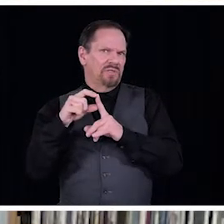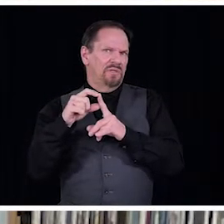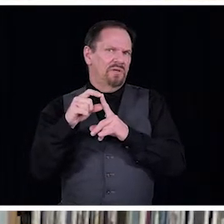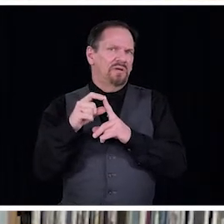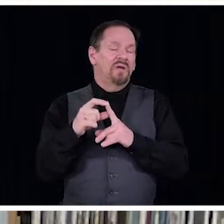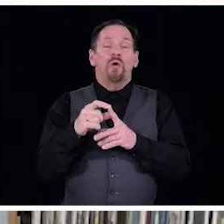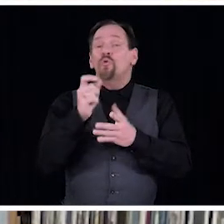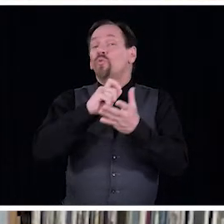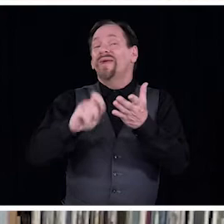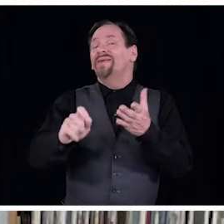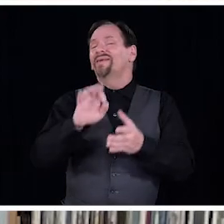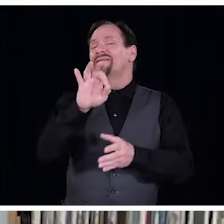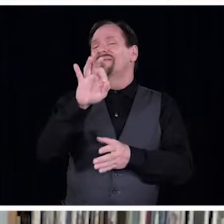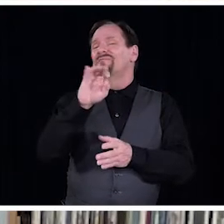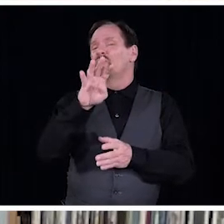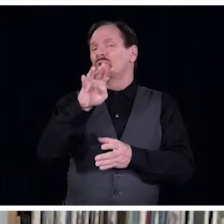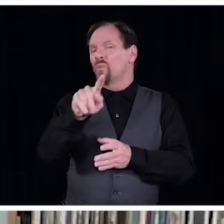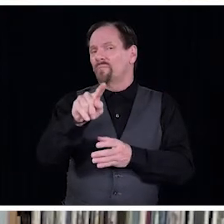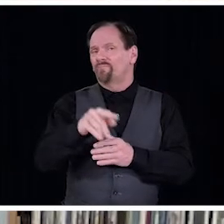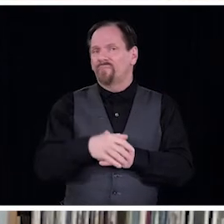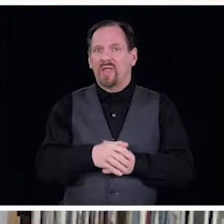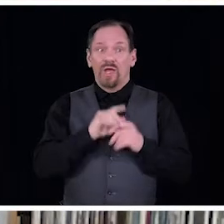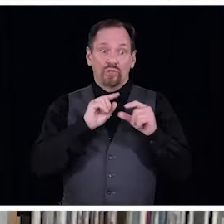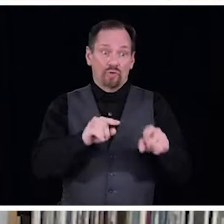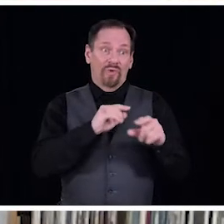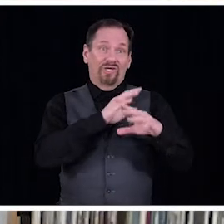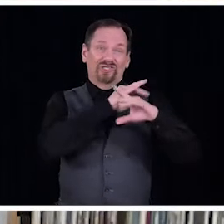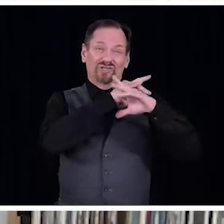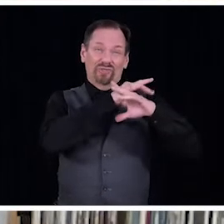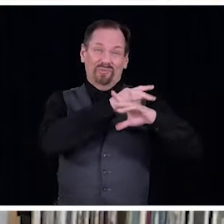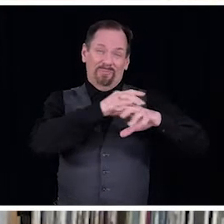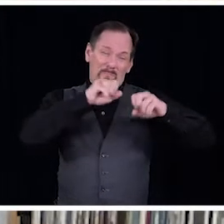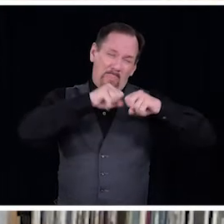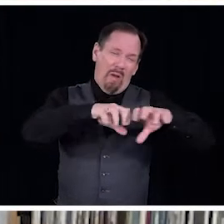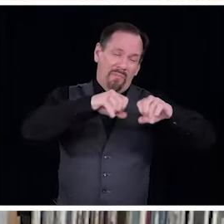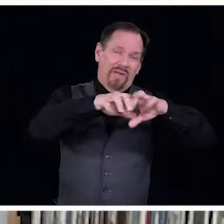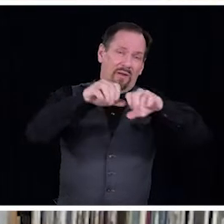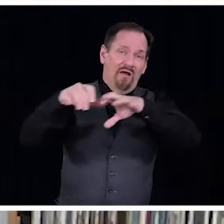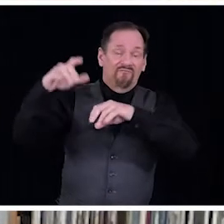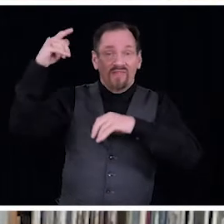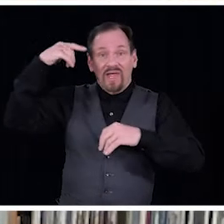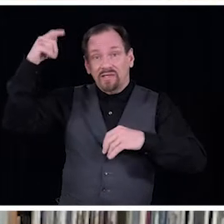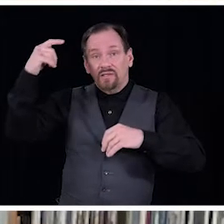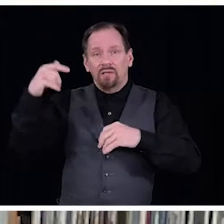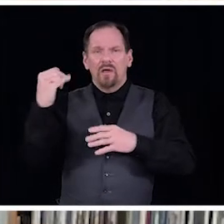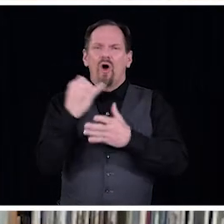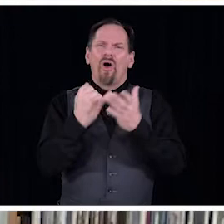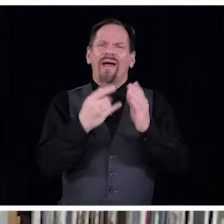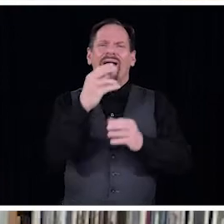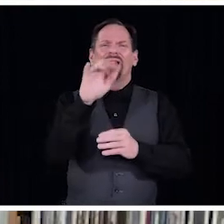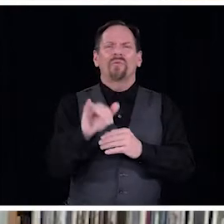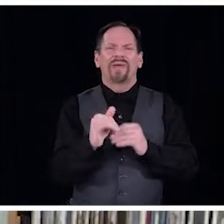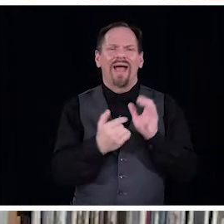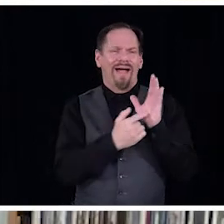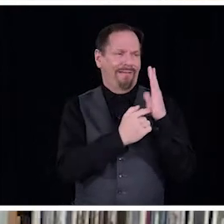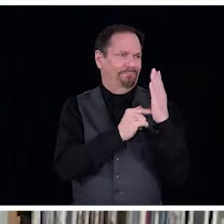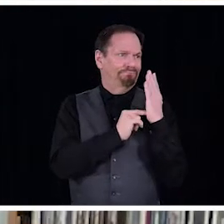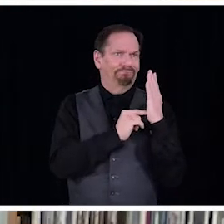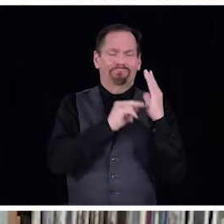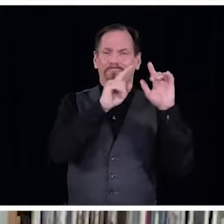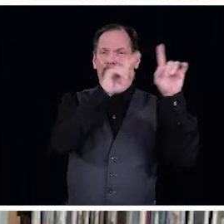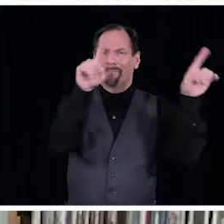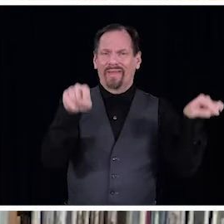War. During the German Blitz on London, Stevens notes, an art gallery presented an exhibition of paintings by